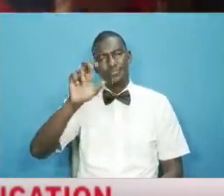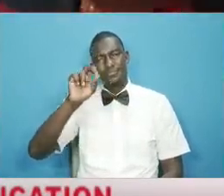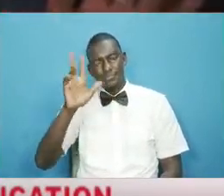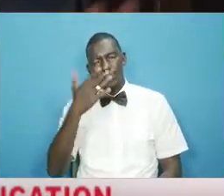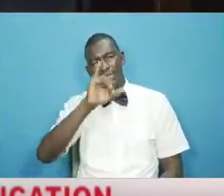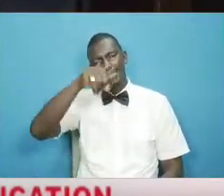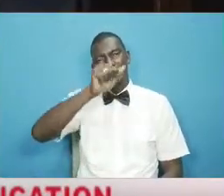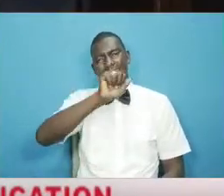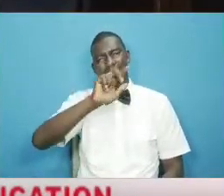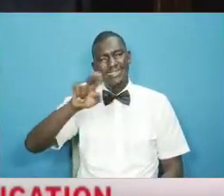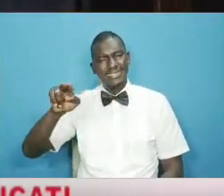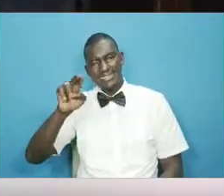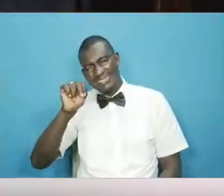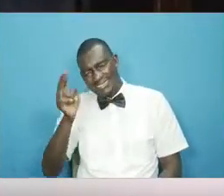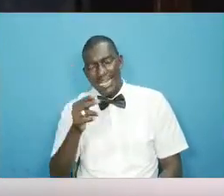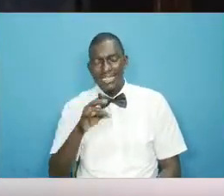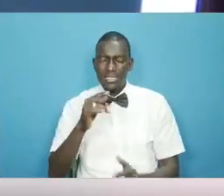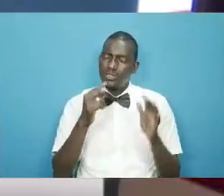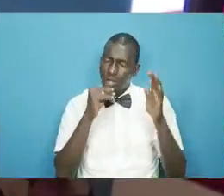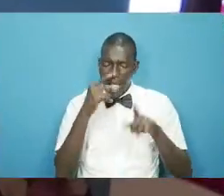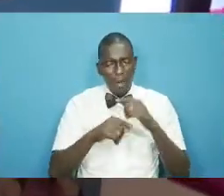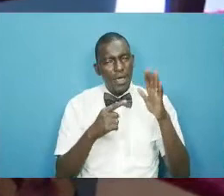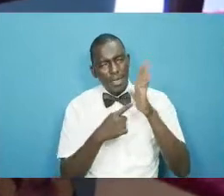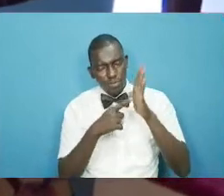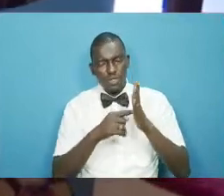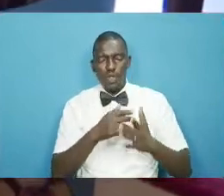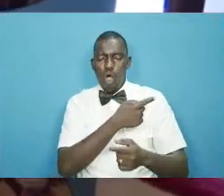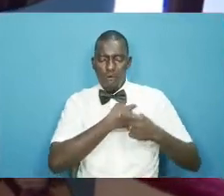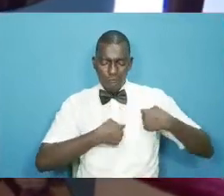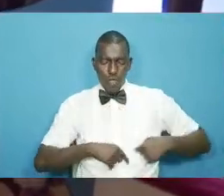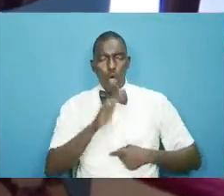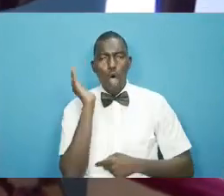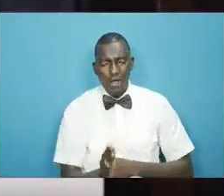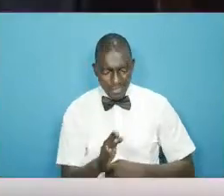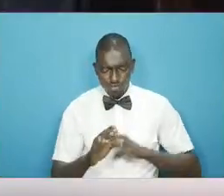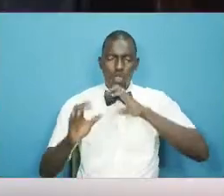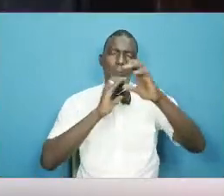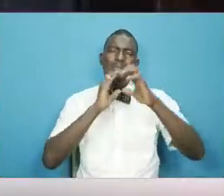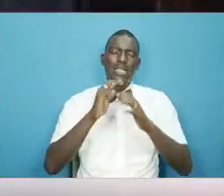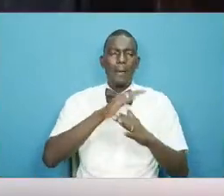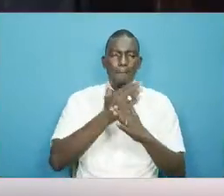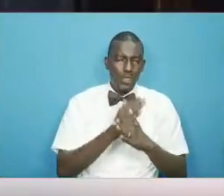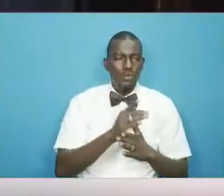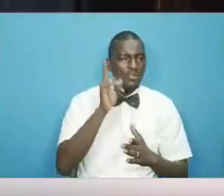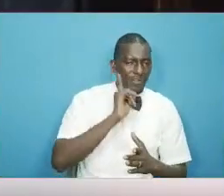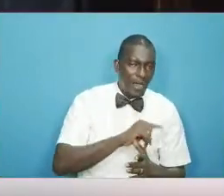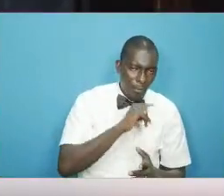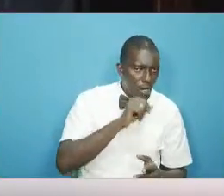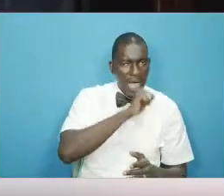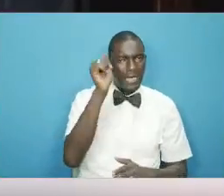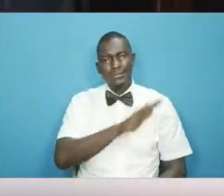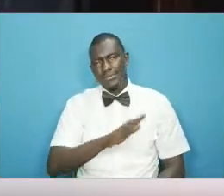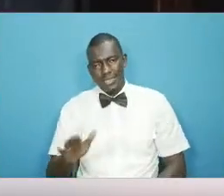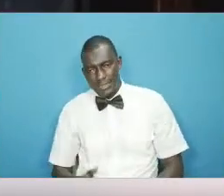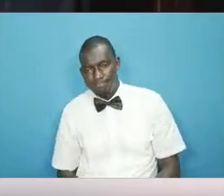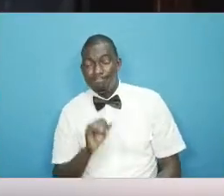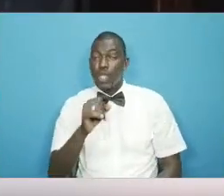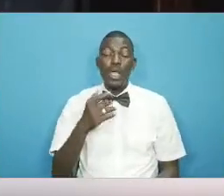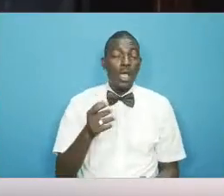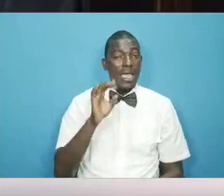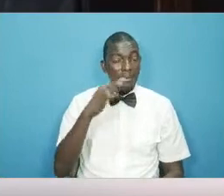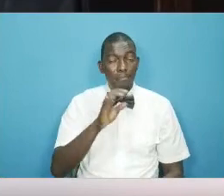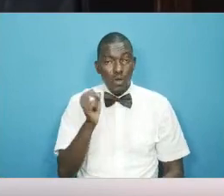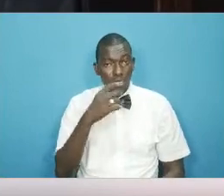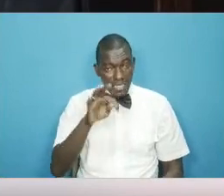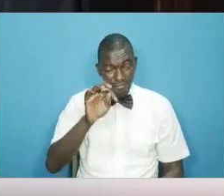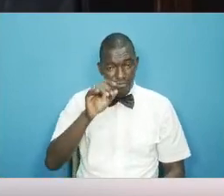the importance of honest communication between parents and their children. Alnala parents le buka kacha paske ni di